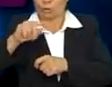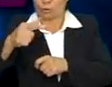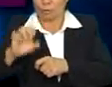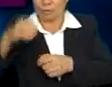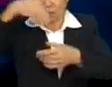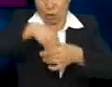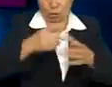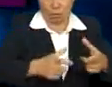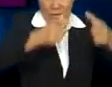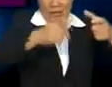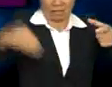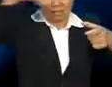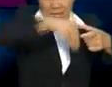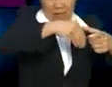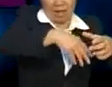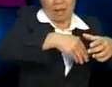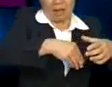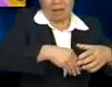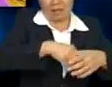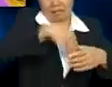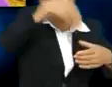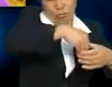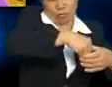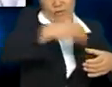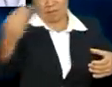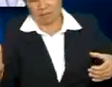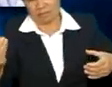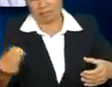the glass and then remove it.